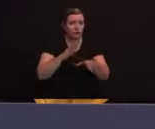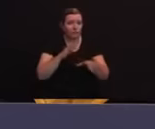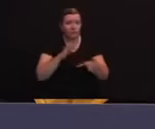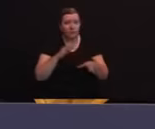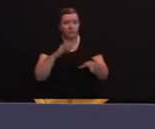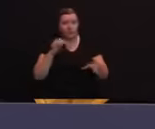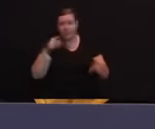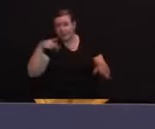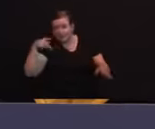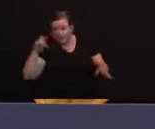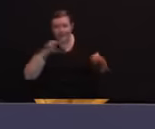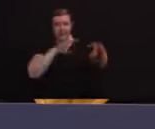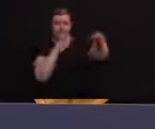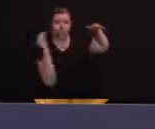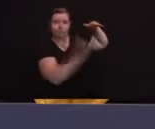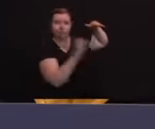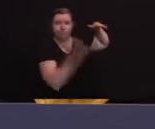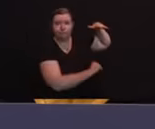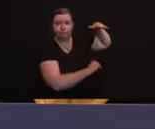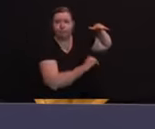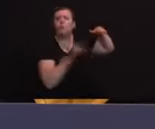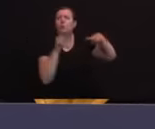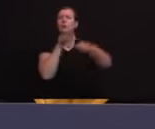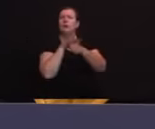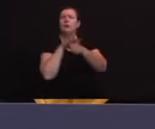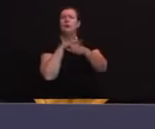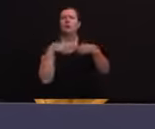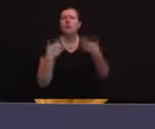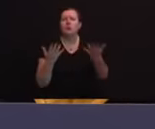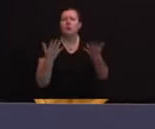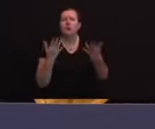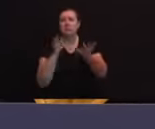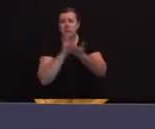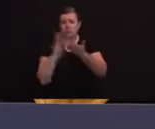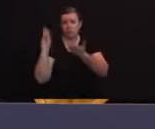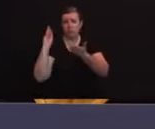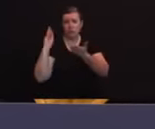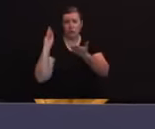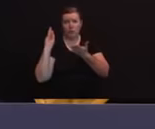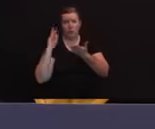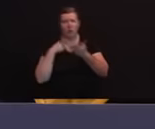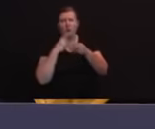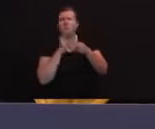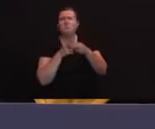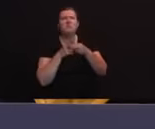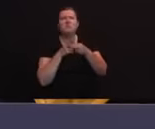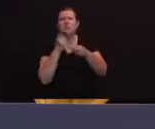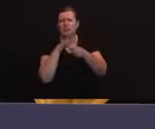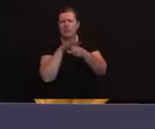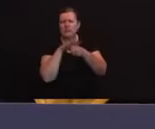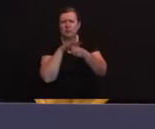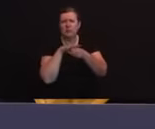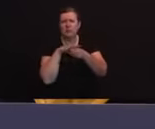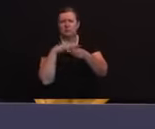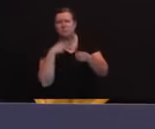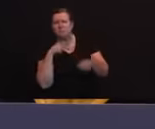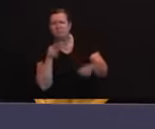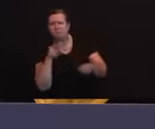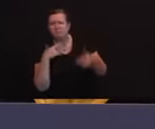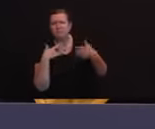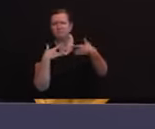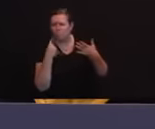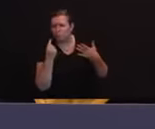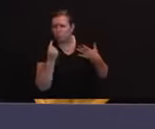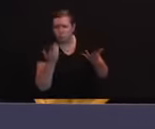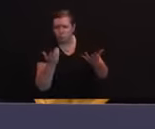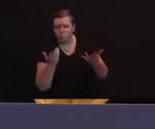that I think we mentioned this as long ago as maybe 6 weeks, the one area that we have concern, particular concern,